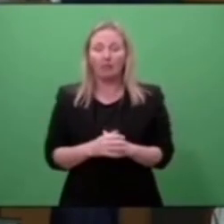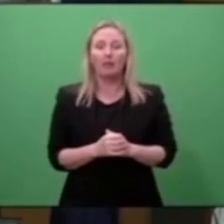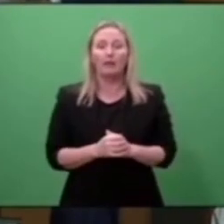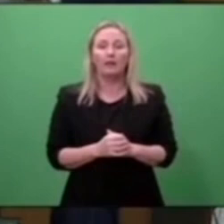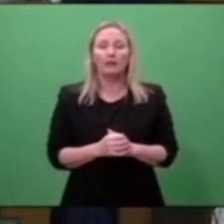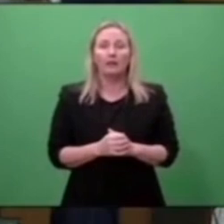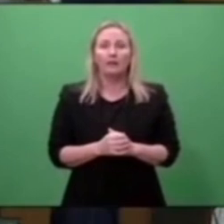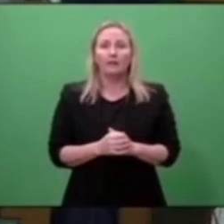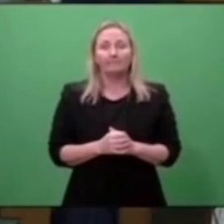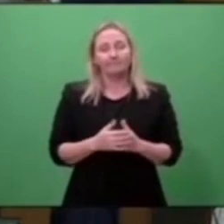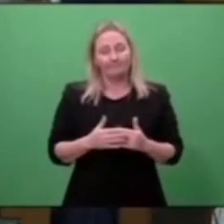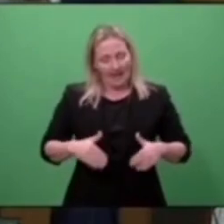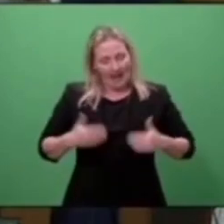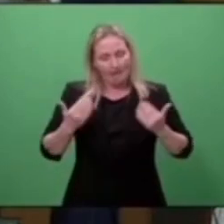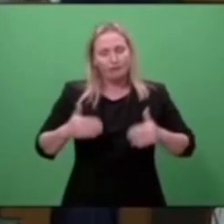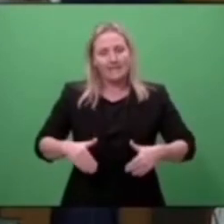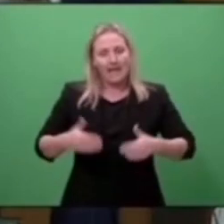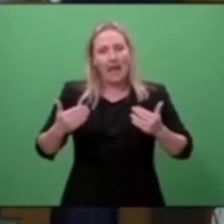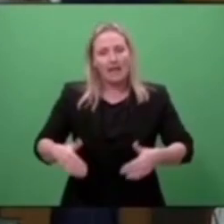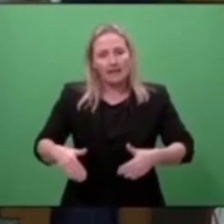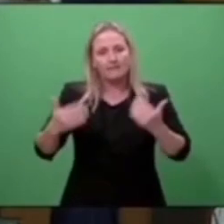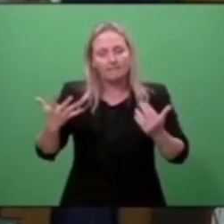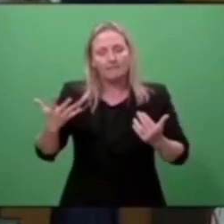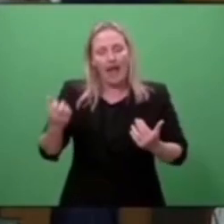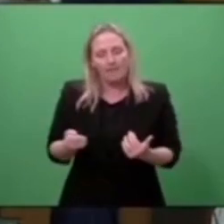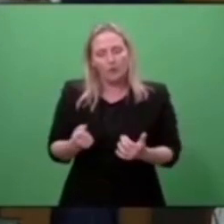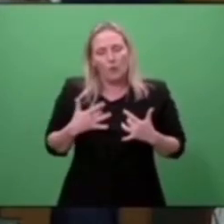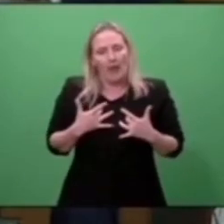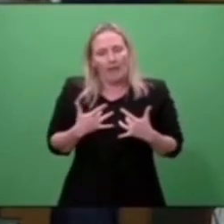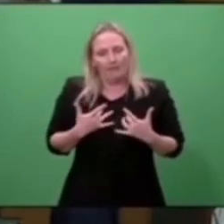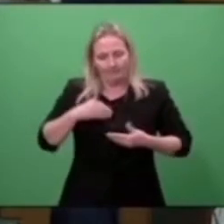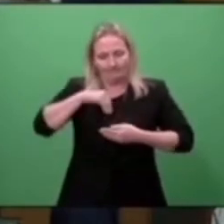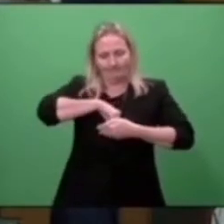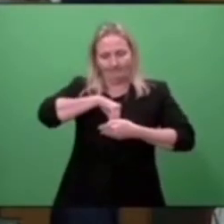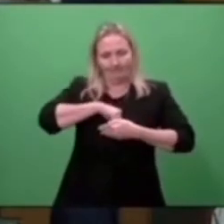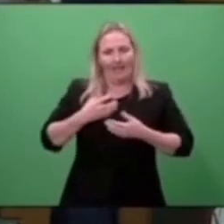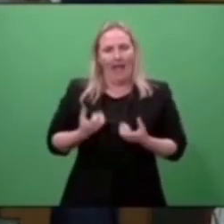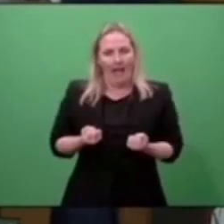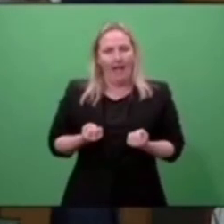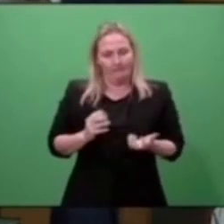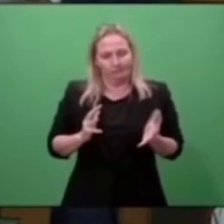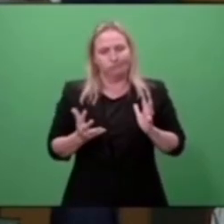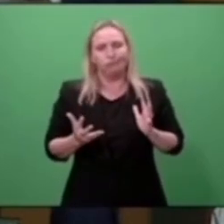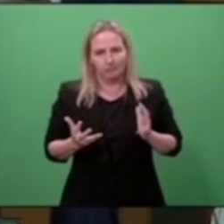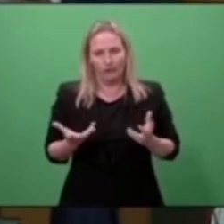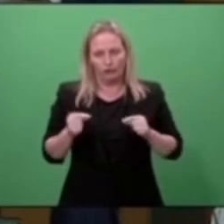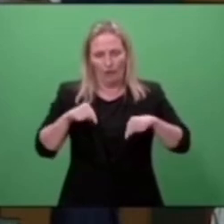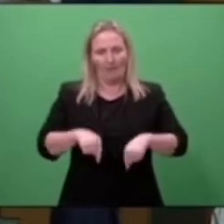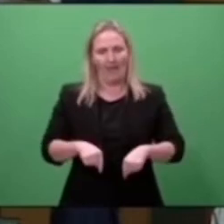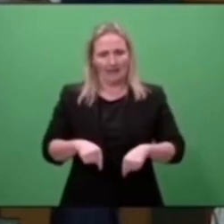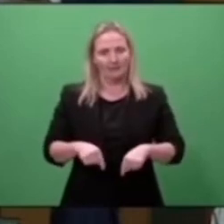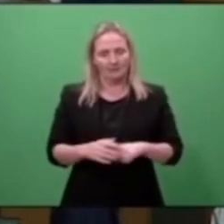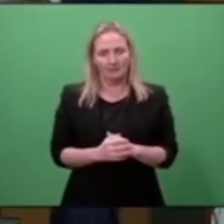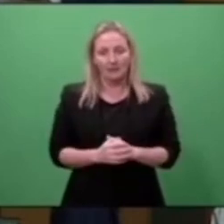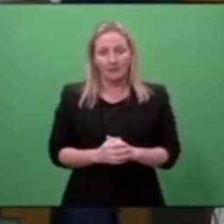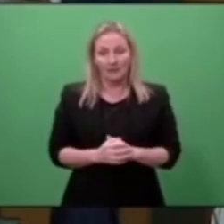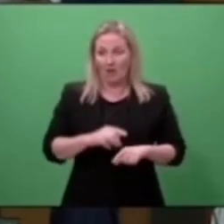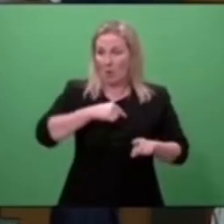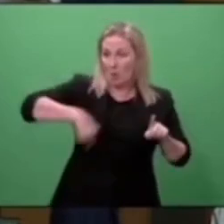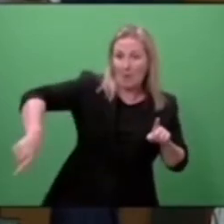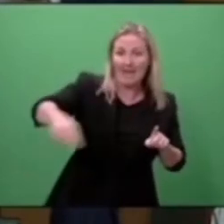that abuse, but so do we as a society. The report asks the question, how did this